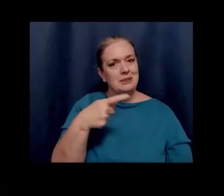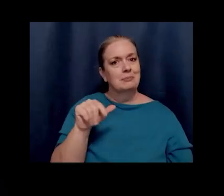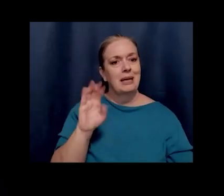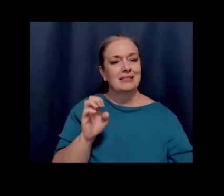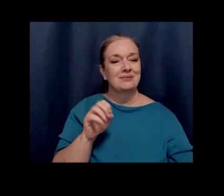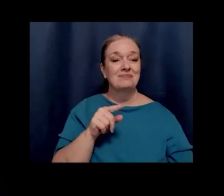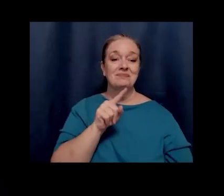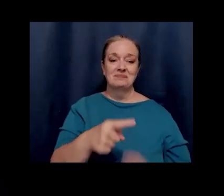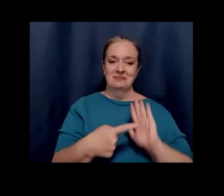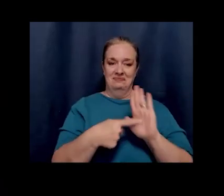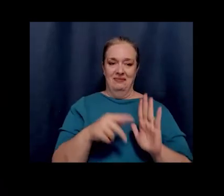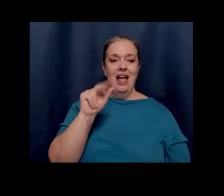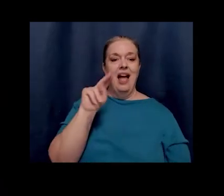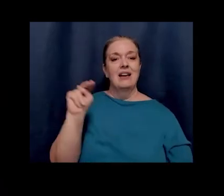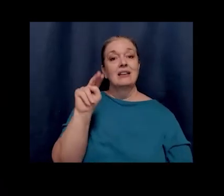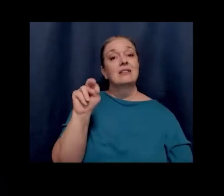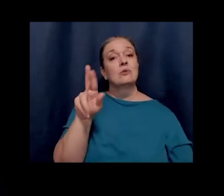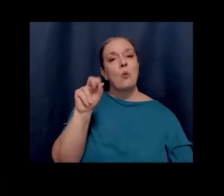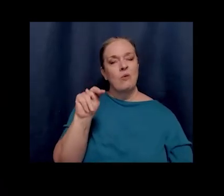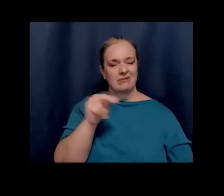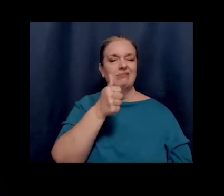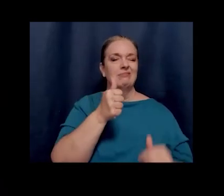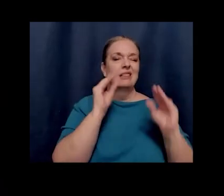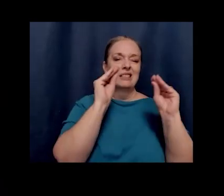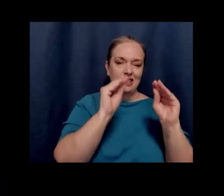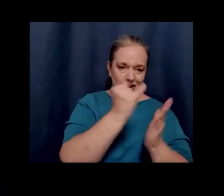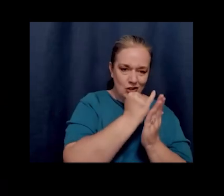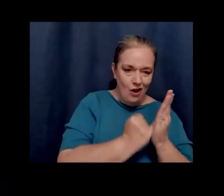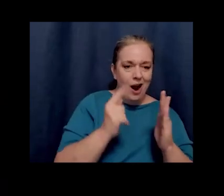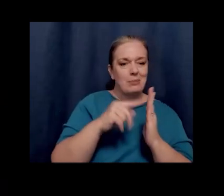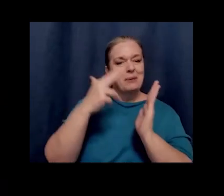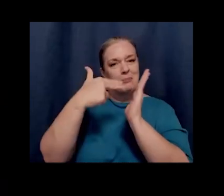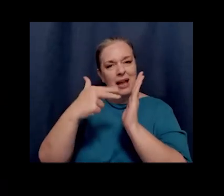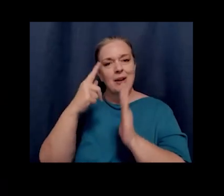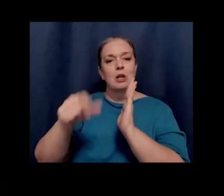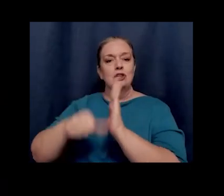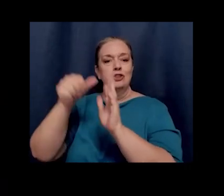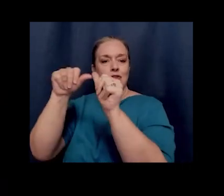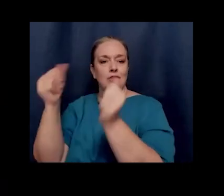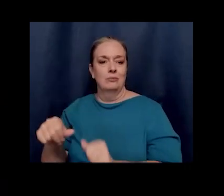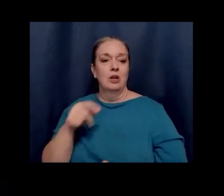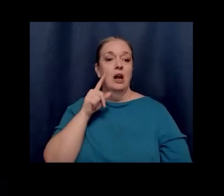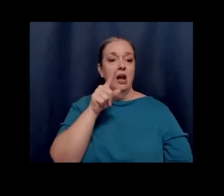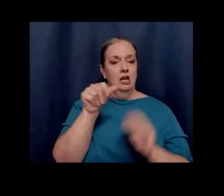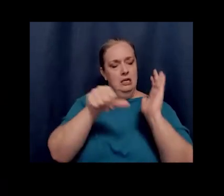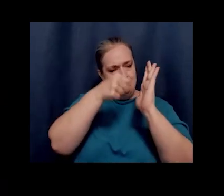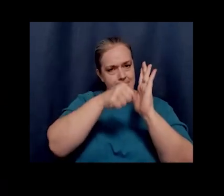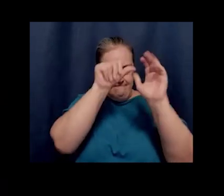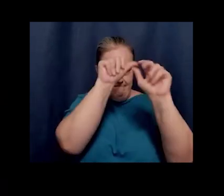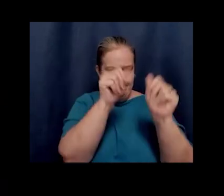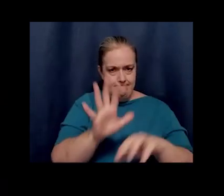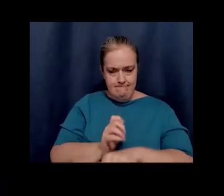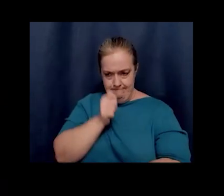Ann Norton, arts educator, painter, and sculptor, carves a figurative piece, which is ultimately installed in the landscape